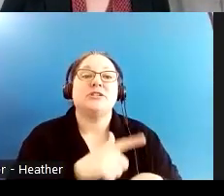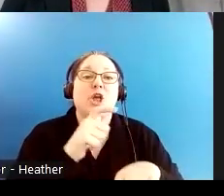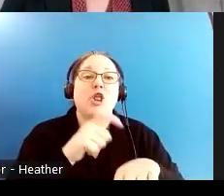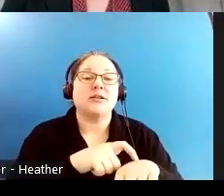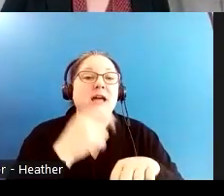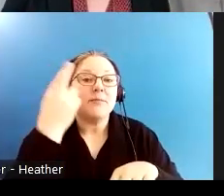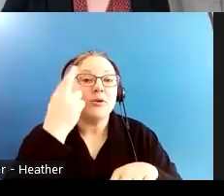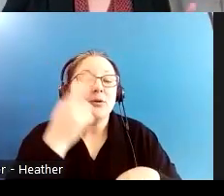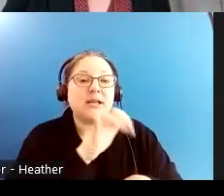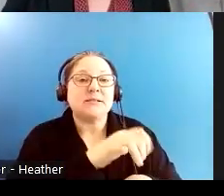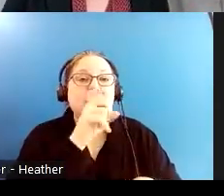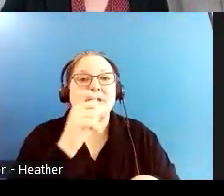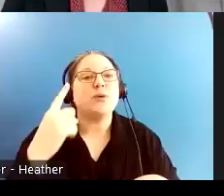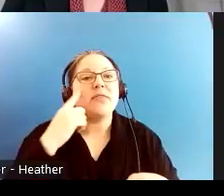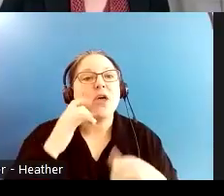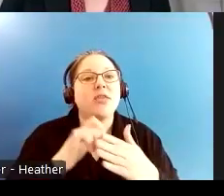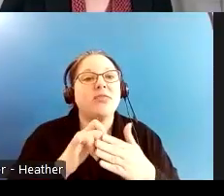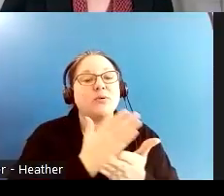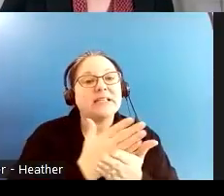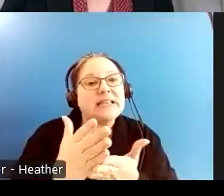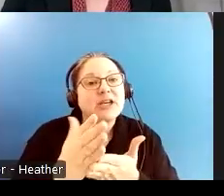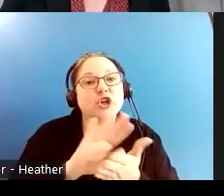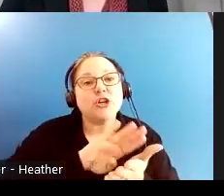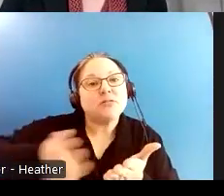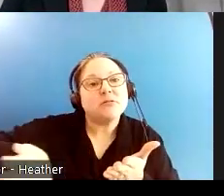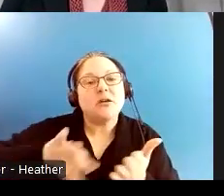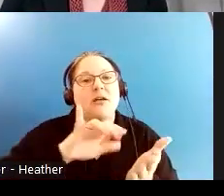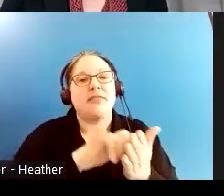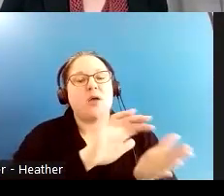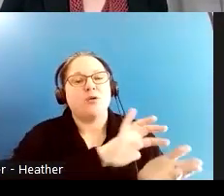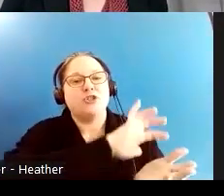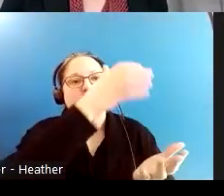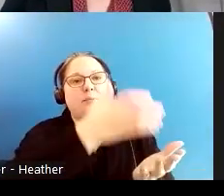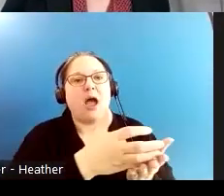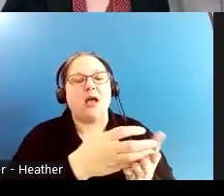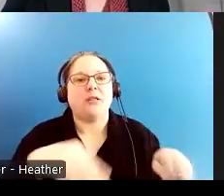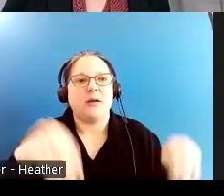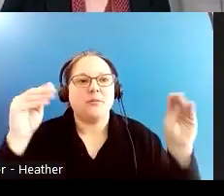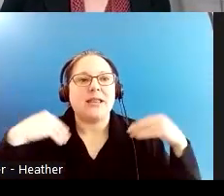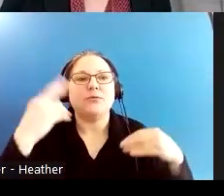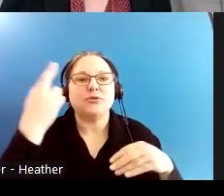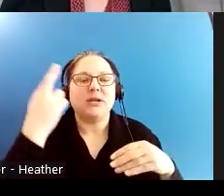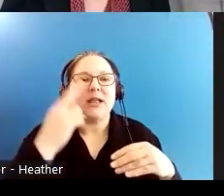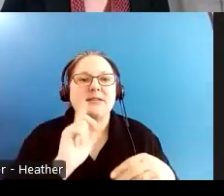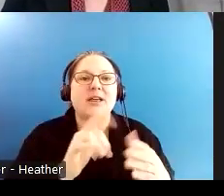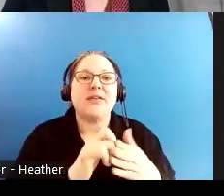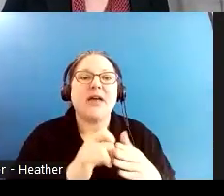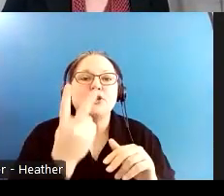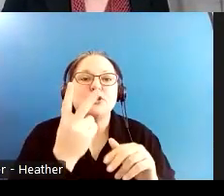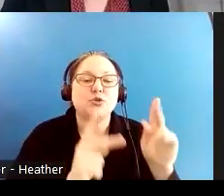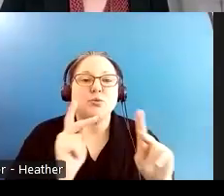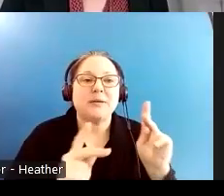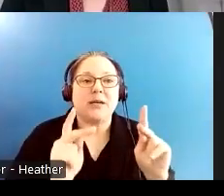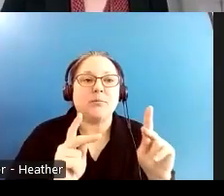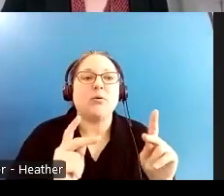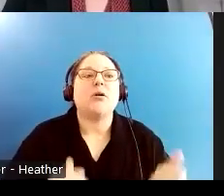because we thought the encampment was cleared and this was just like a pile of blankets. And we realized that this was two people living on the coldest